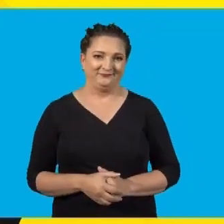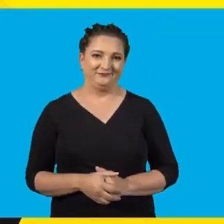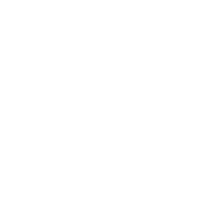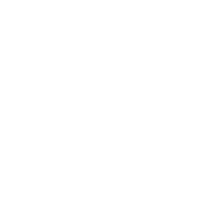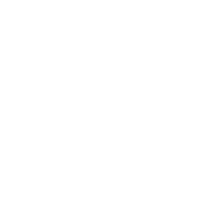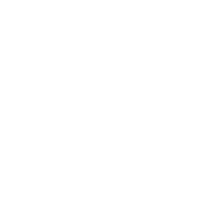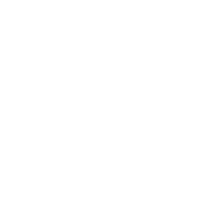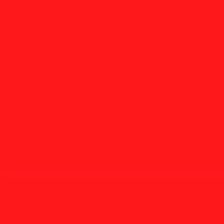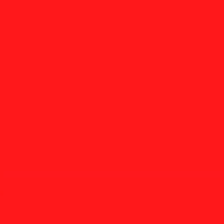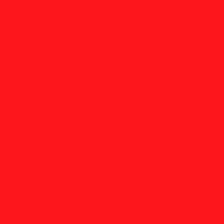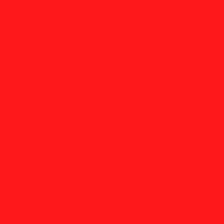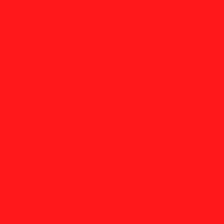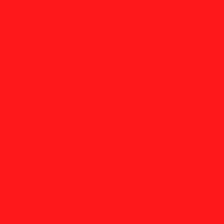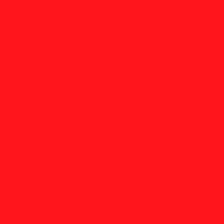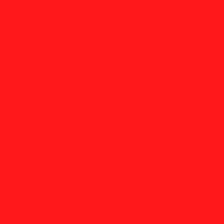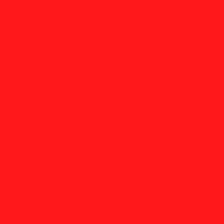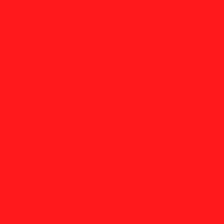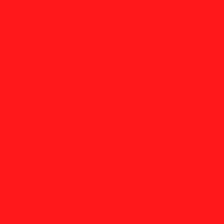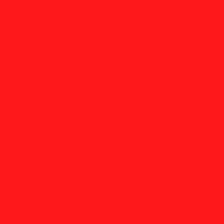break.